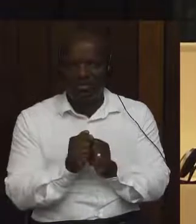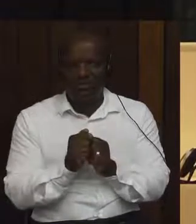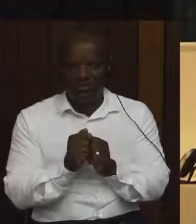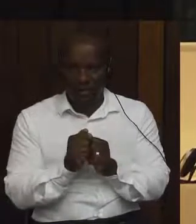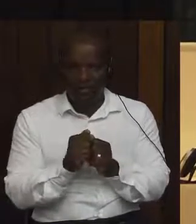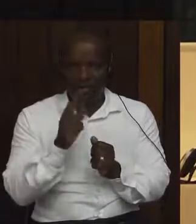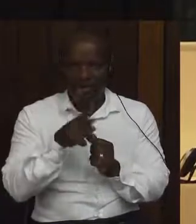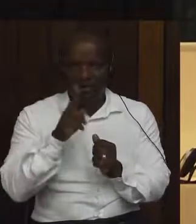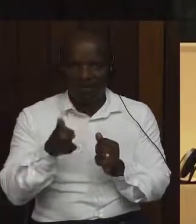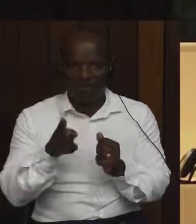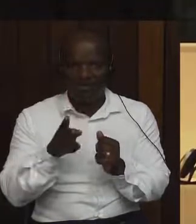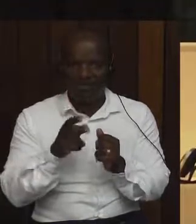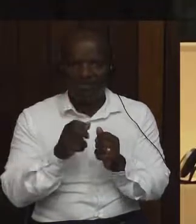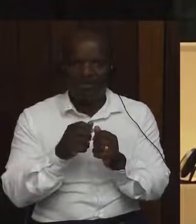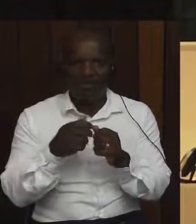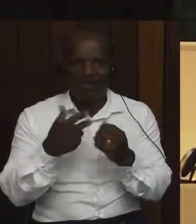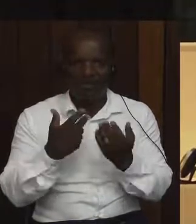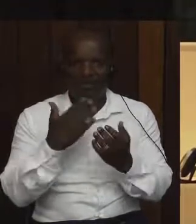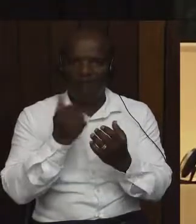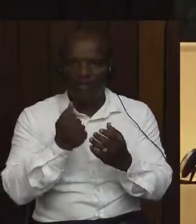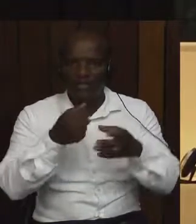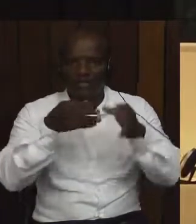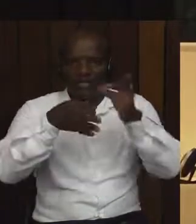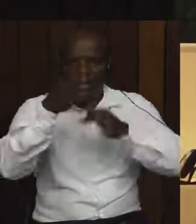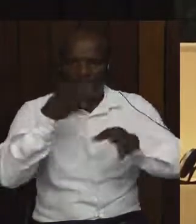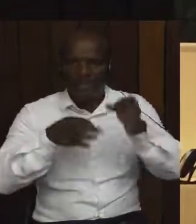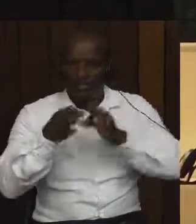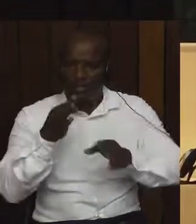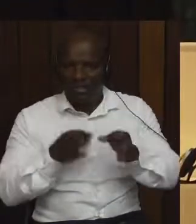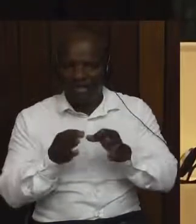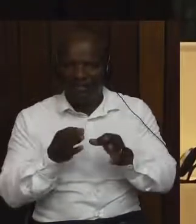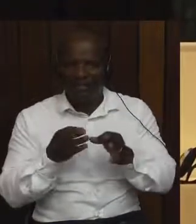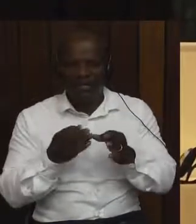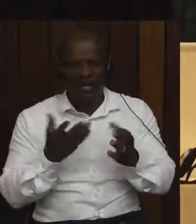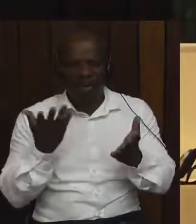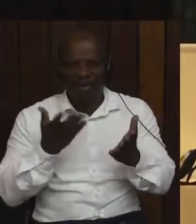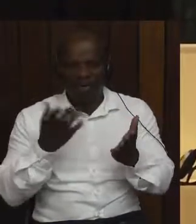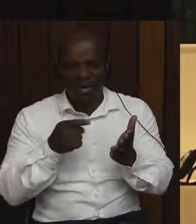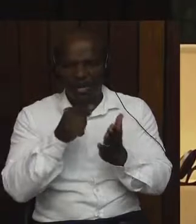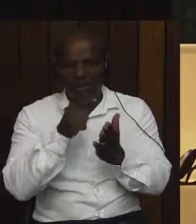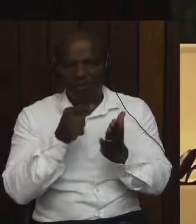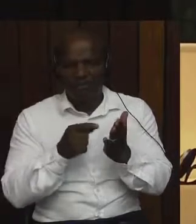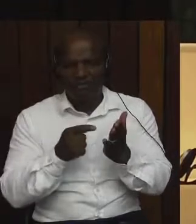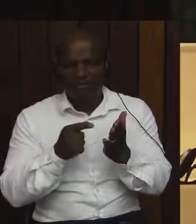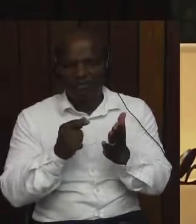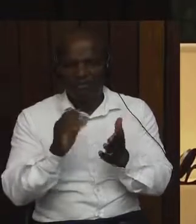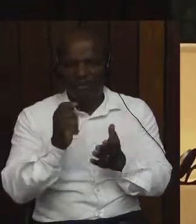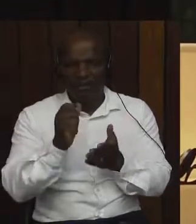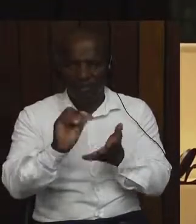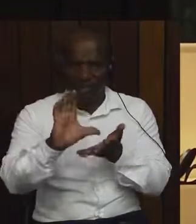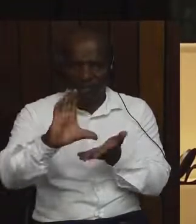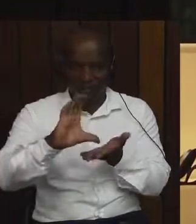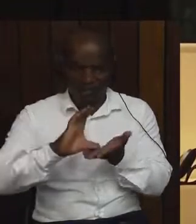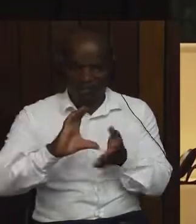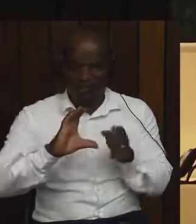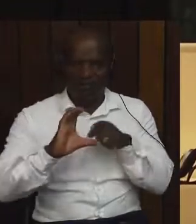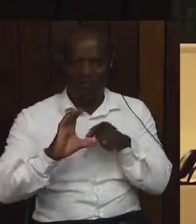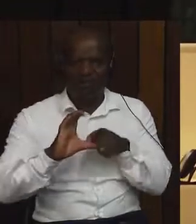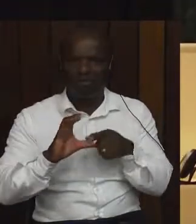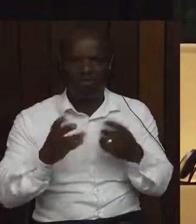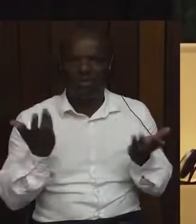They should also illustrate in terms of where was this funds for transport infrastructure